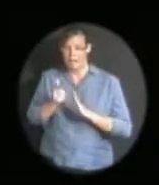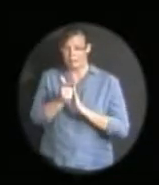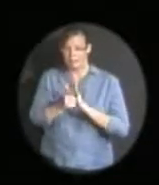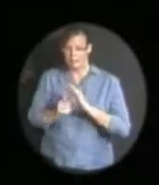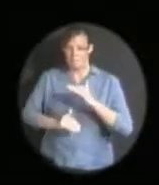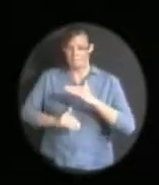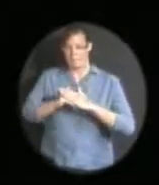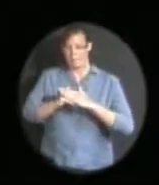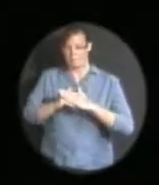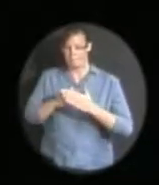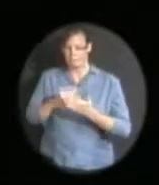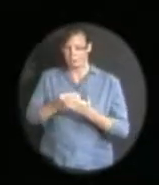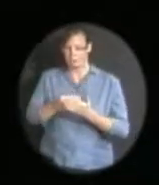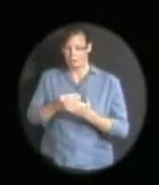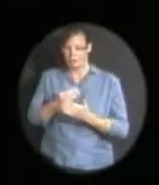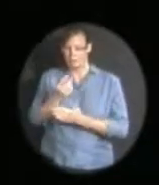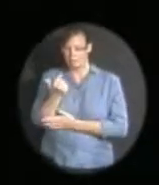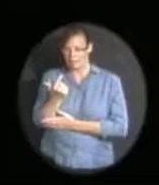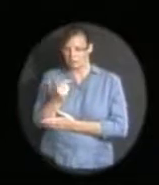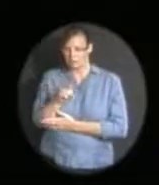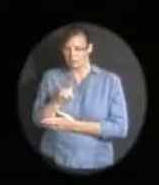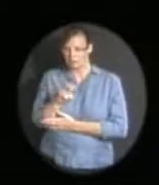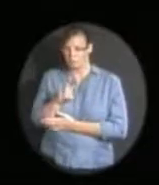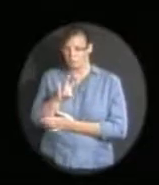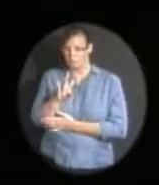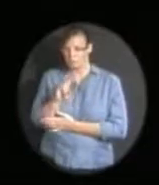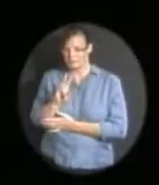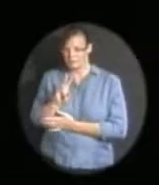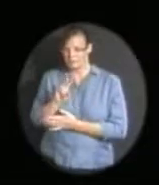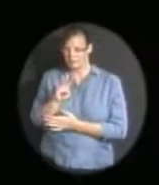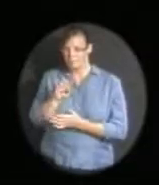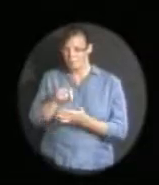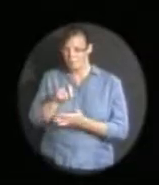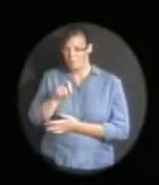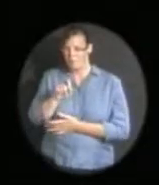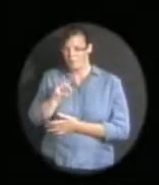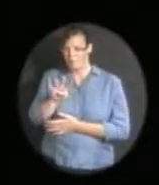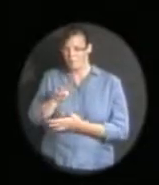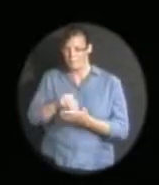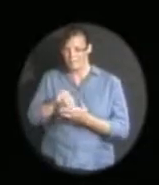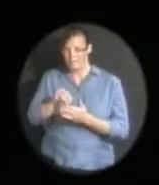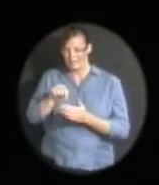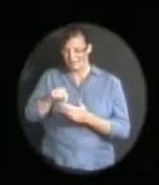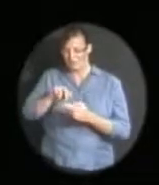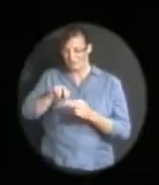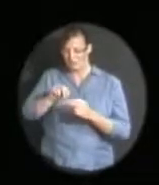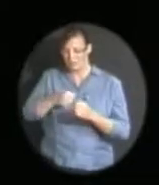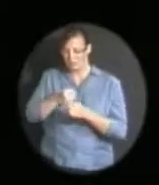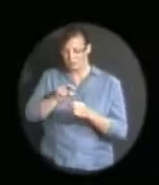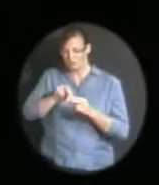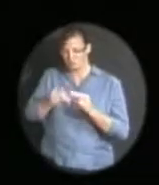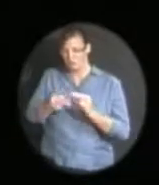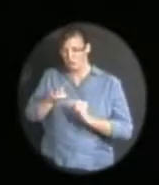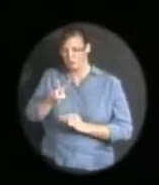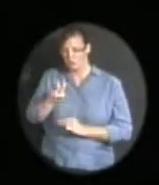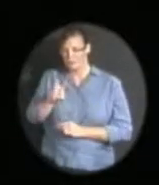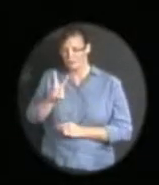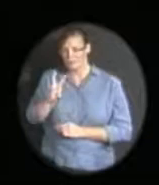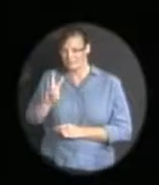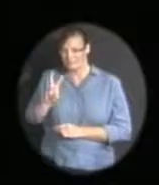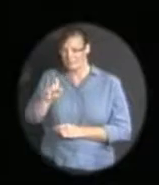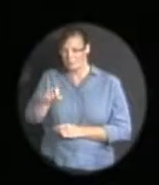was $217.4 million. This year it is dropping to $216.8 for a decline